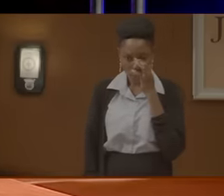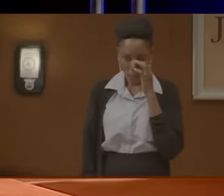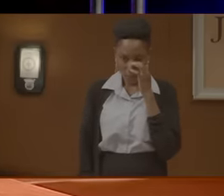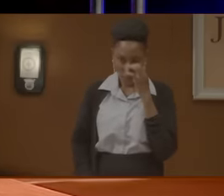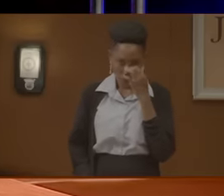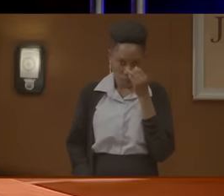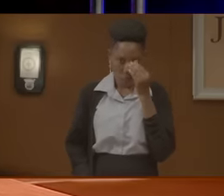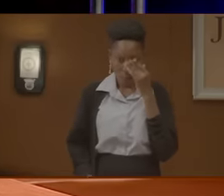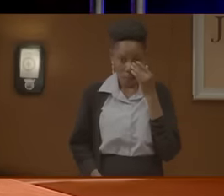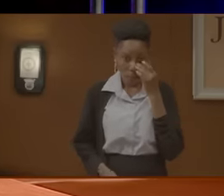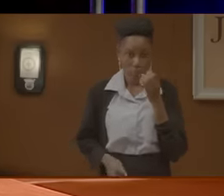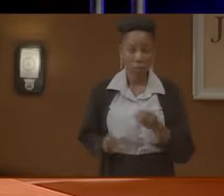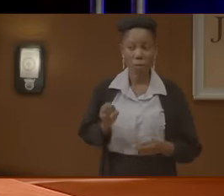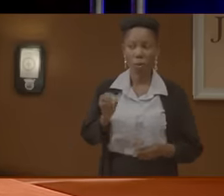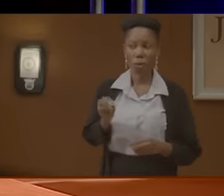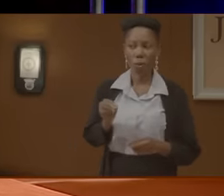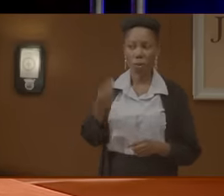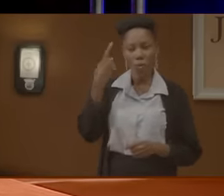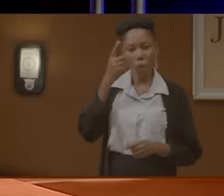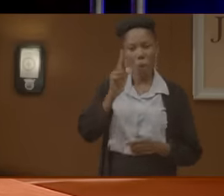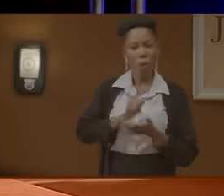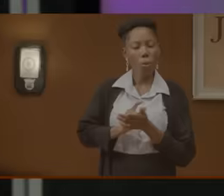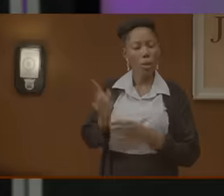Ma, 1 week, I know if you close my eyes like this.